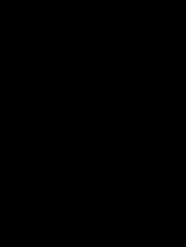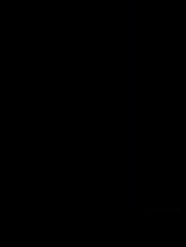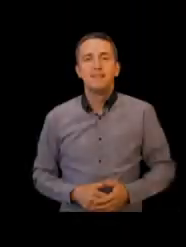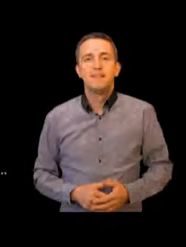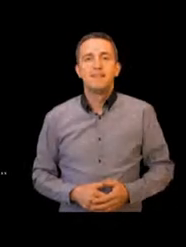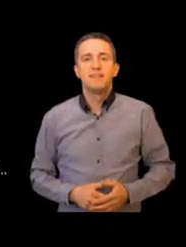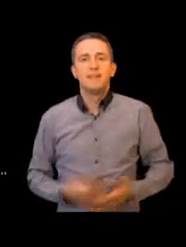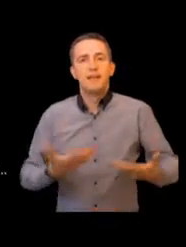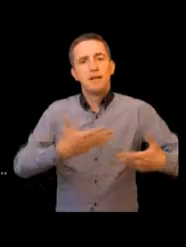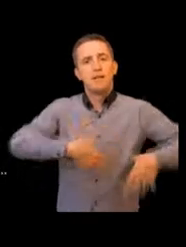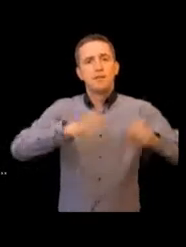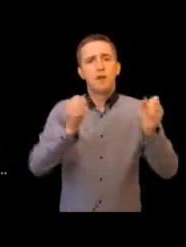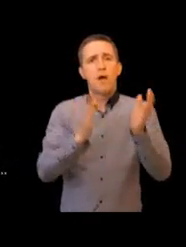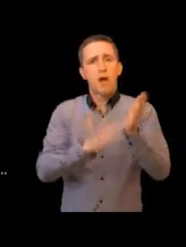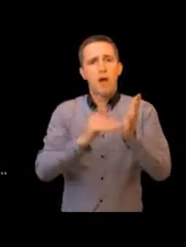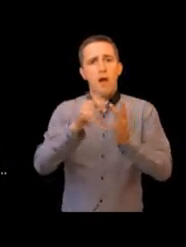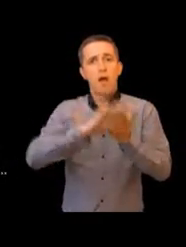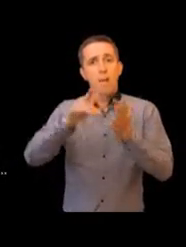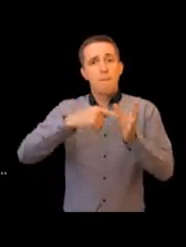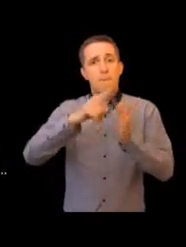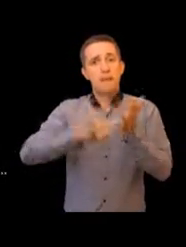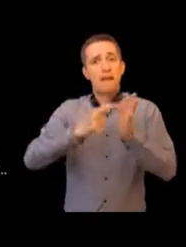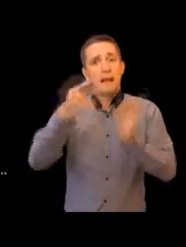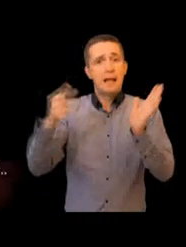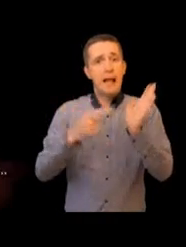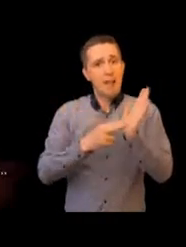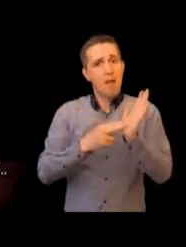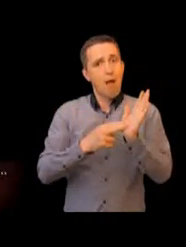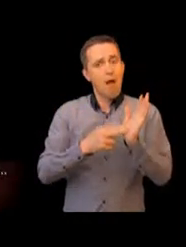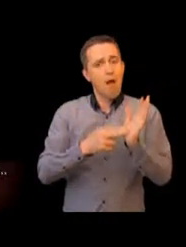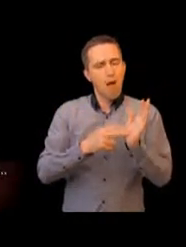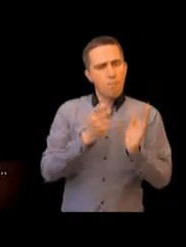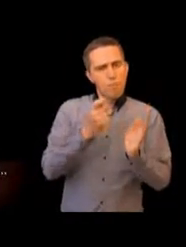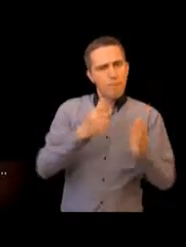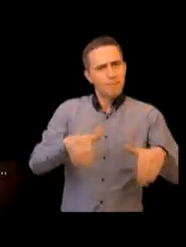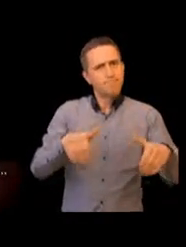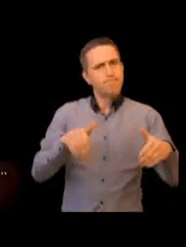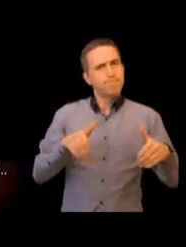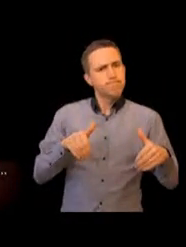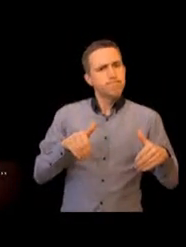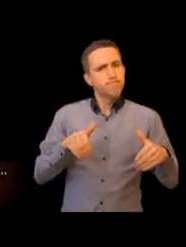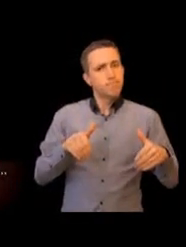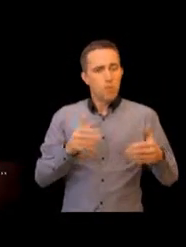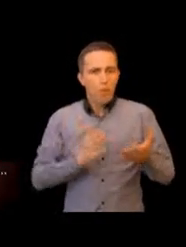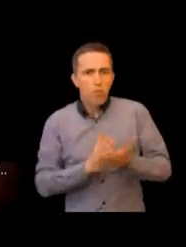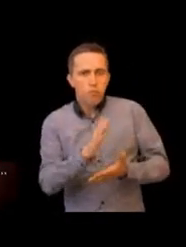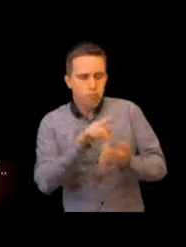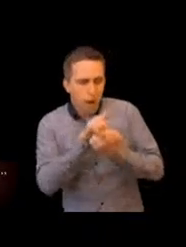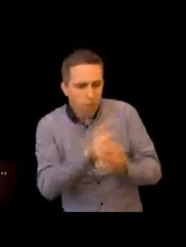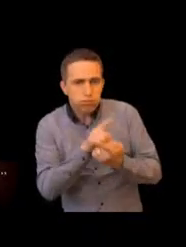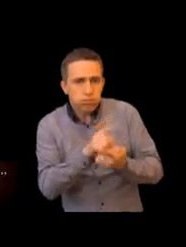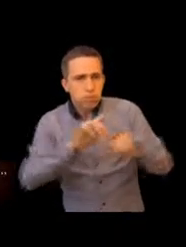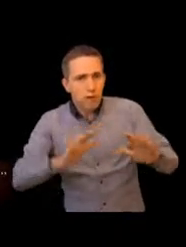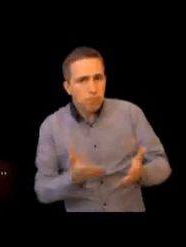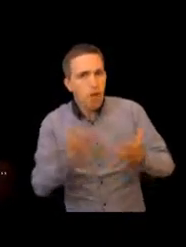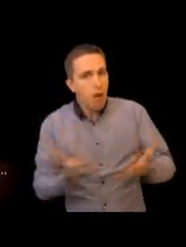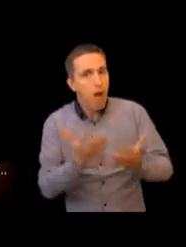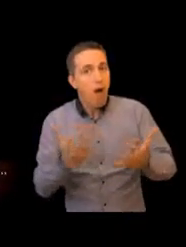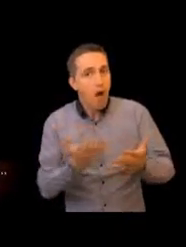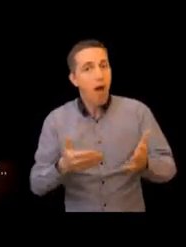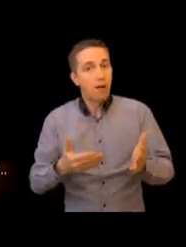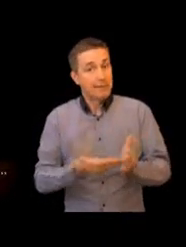Look, I can do it myself. Ava is lying on her back in a play tunnel. At a verbal prompt